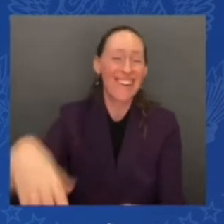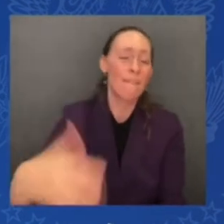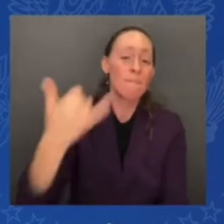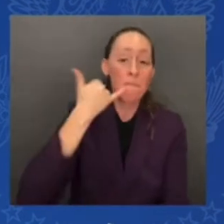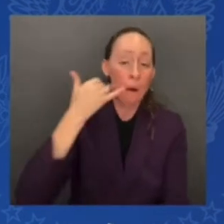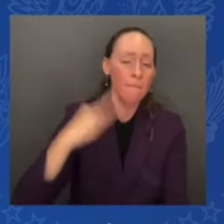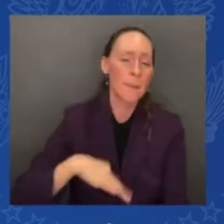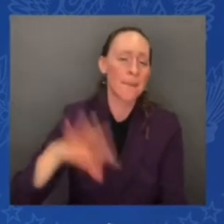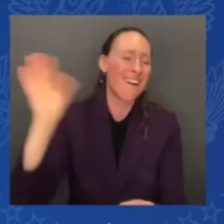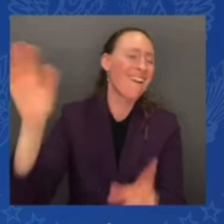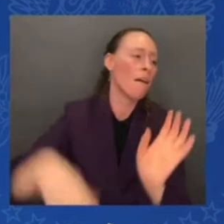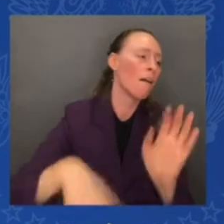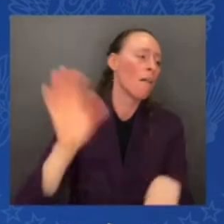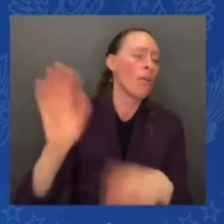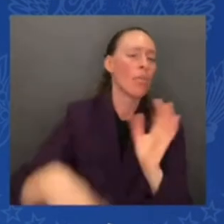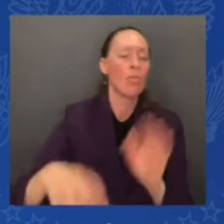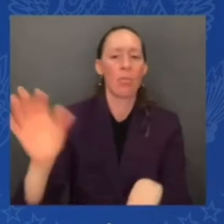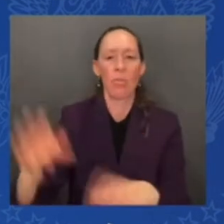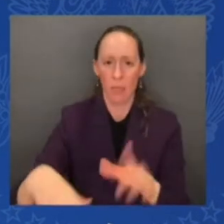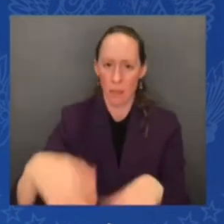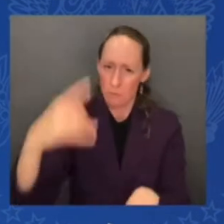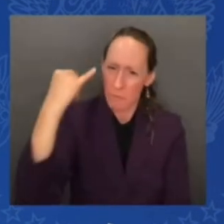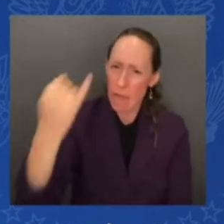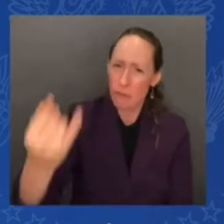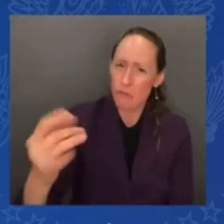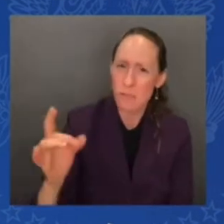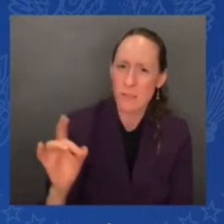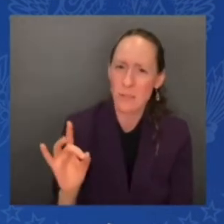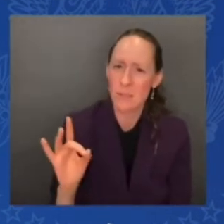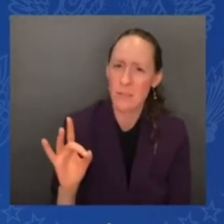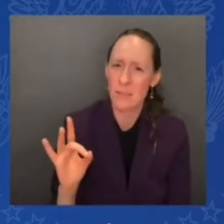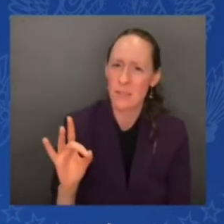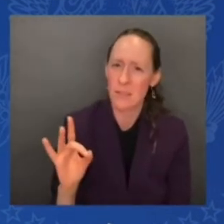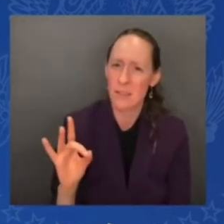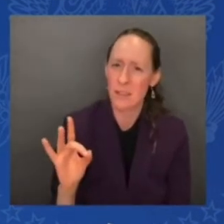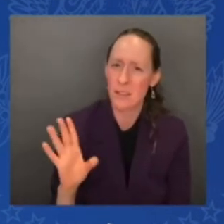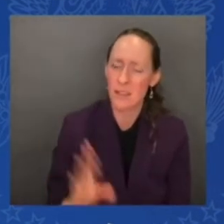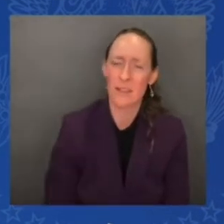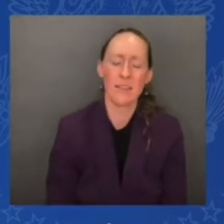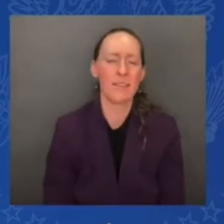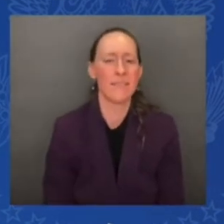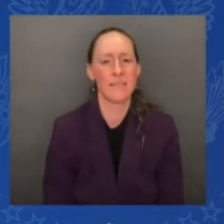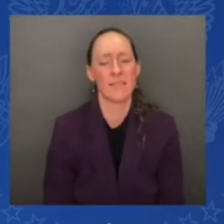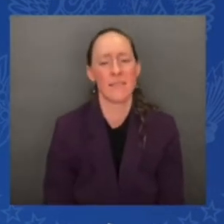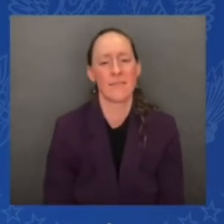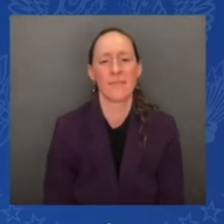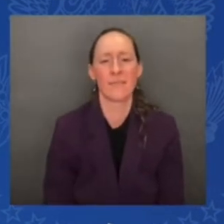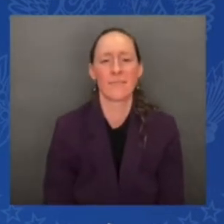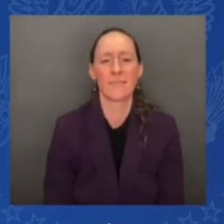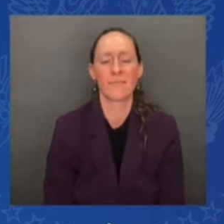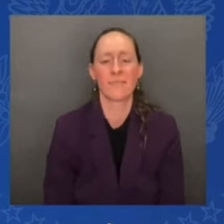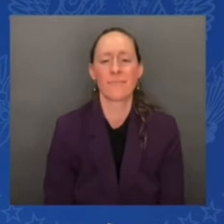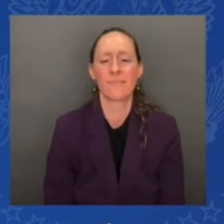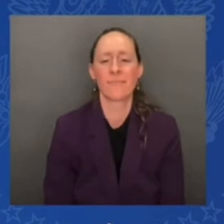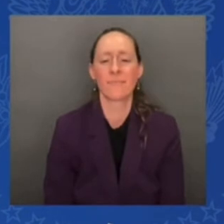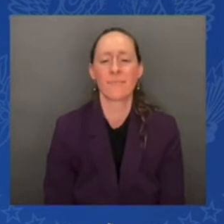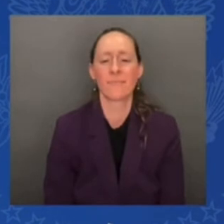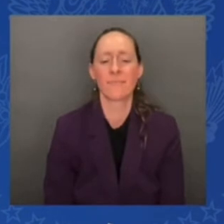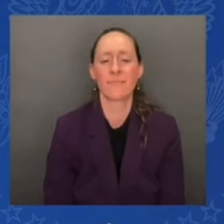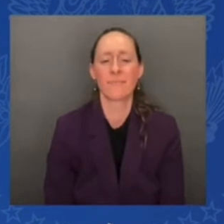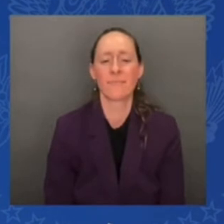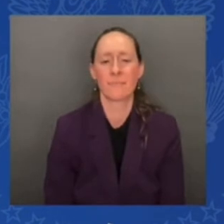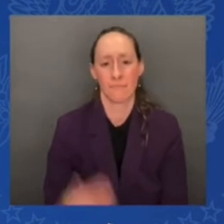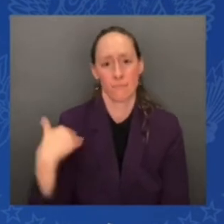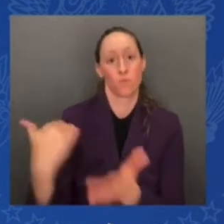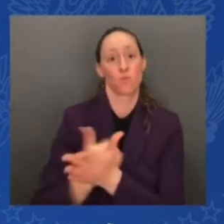170,000 New Mexico families $30 a month on their internet bills so far. We're making investments like this all